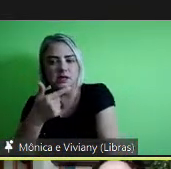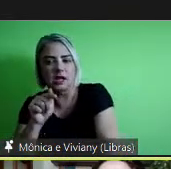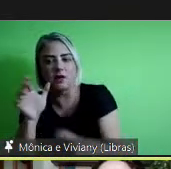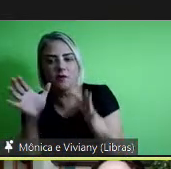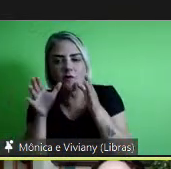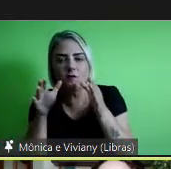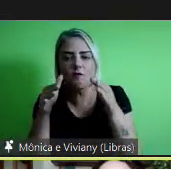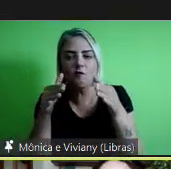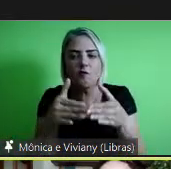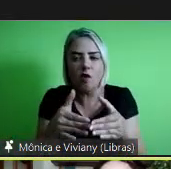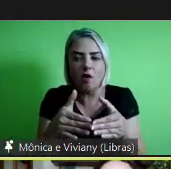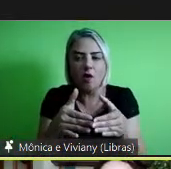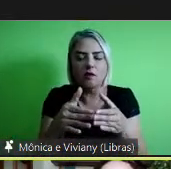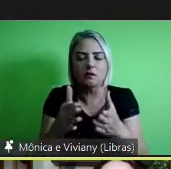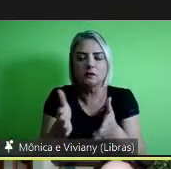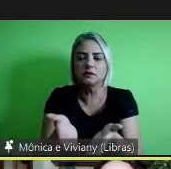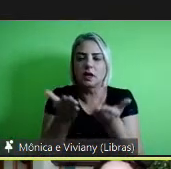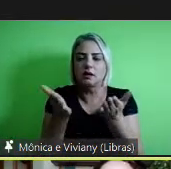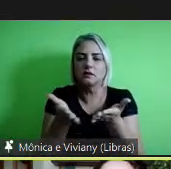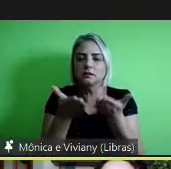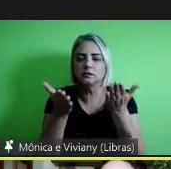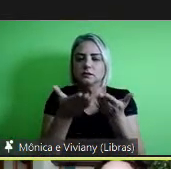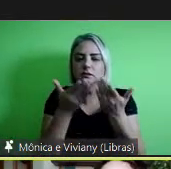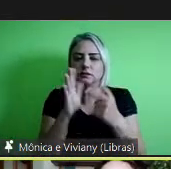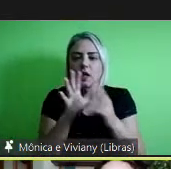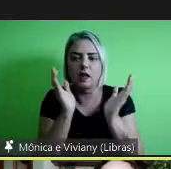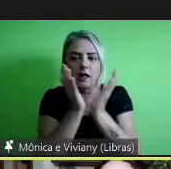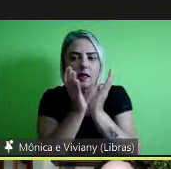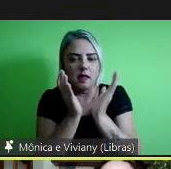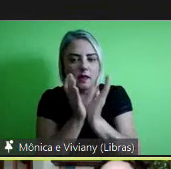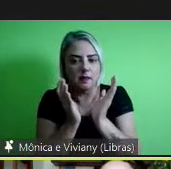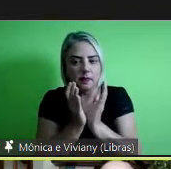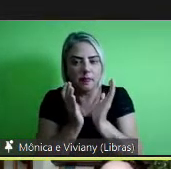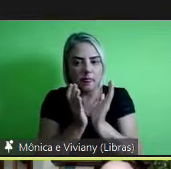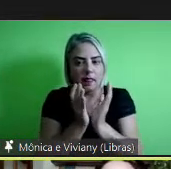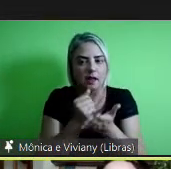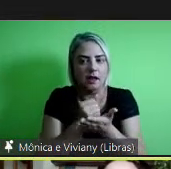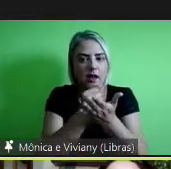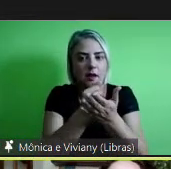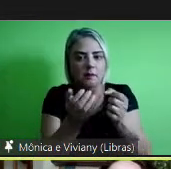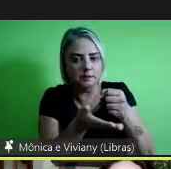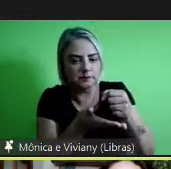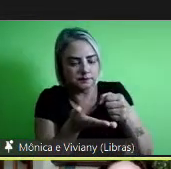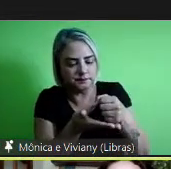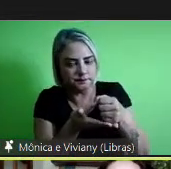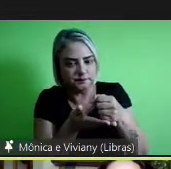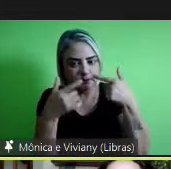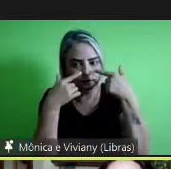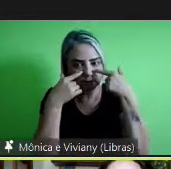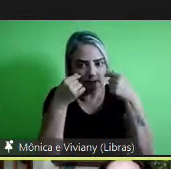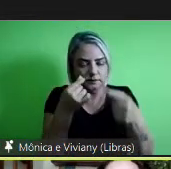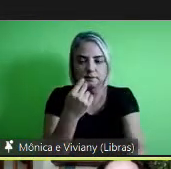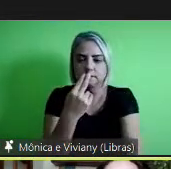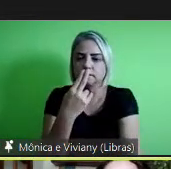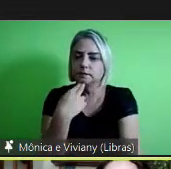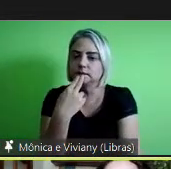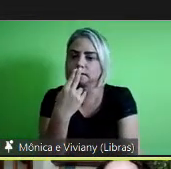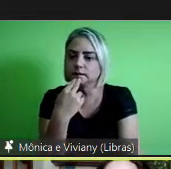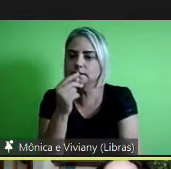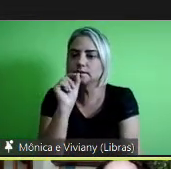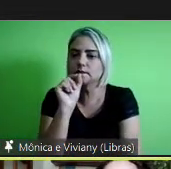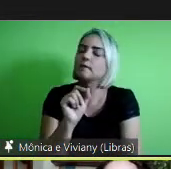material that came out in 2017, focusing on the contribution of teams